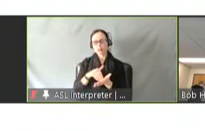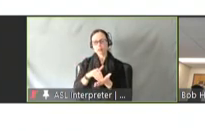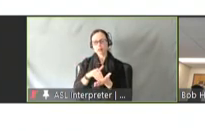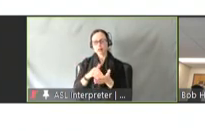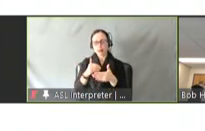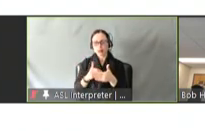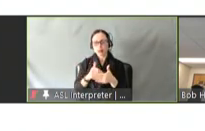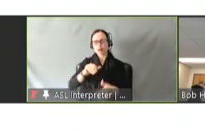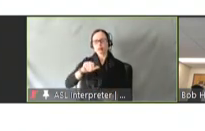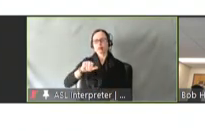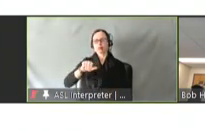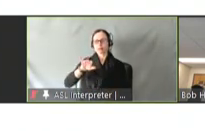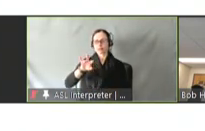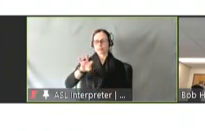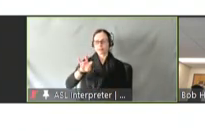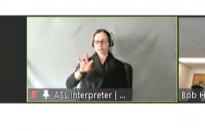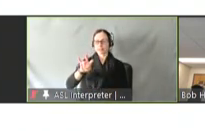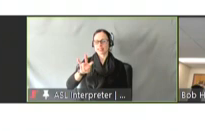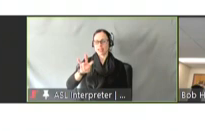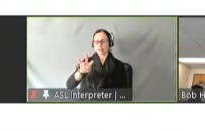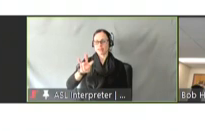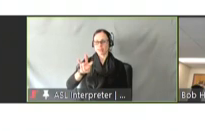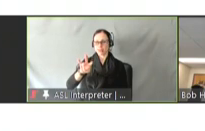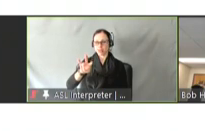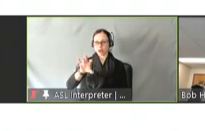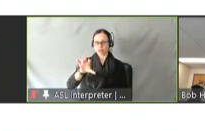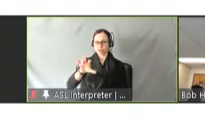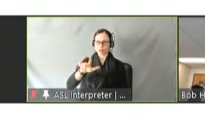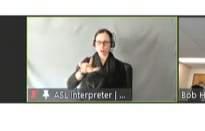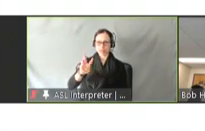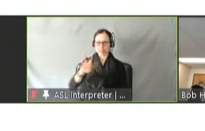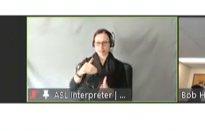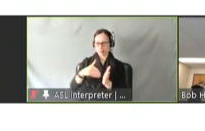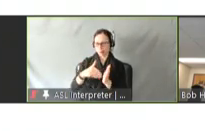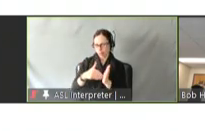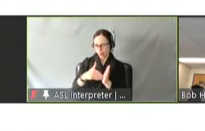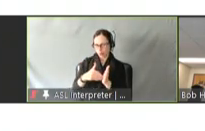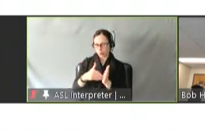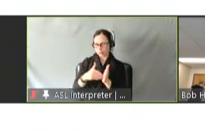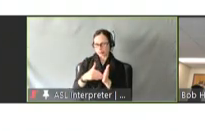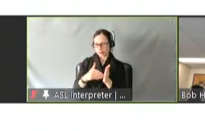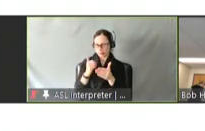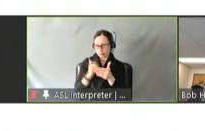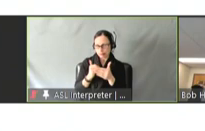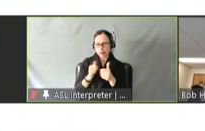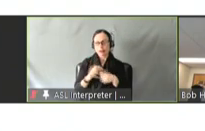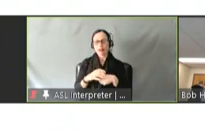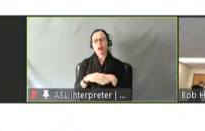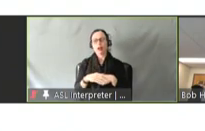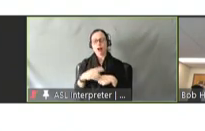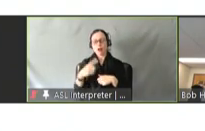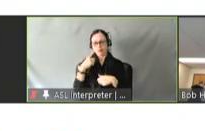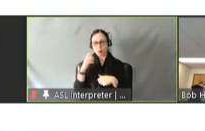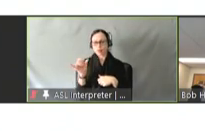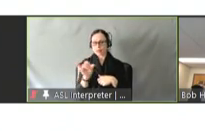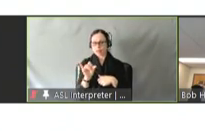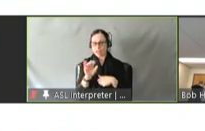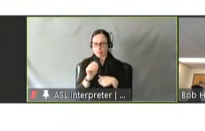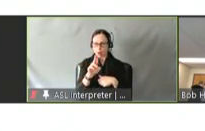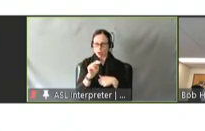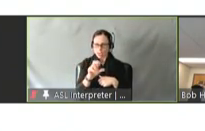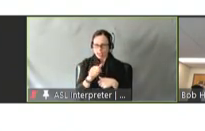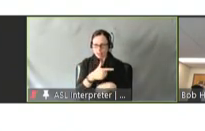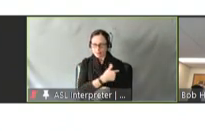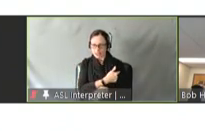VSAFE participants. Most reported a primary messenger RNA vaccine series, followed by a booster from the same manufacturer. For both